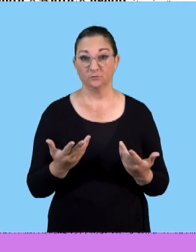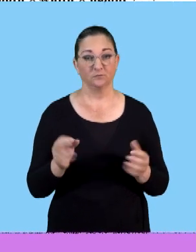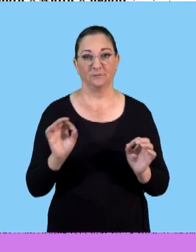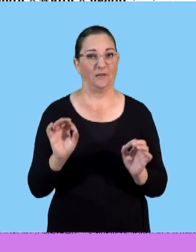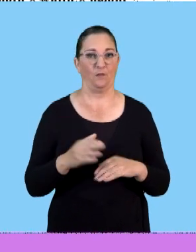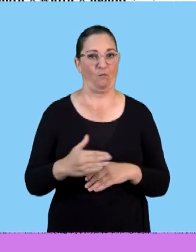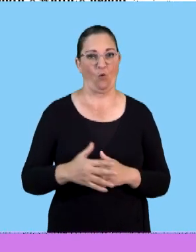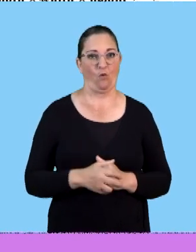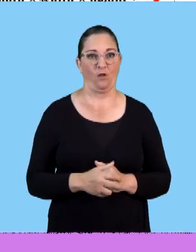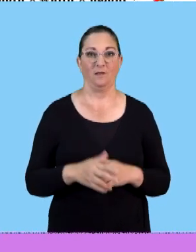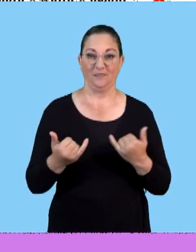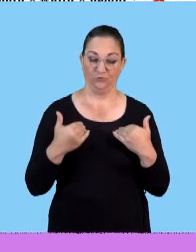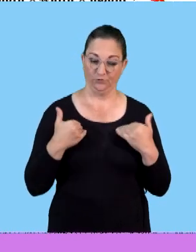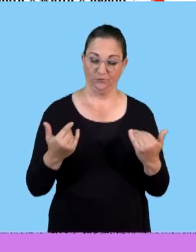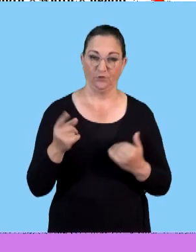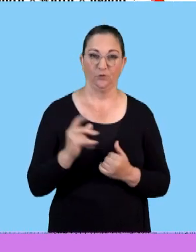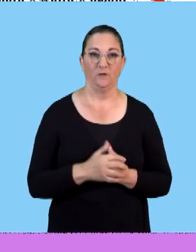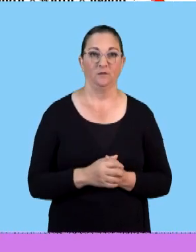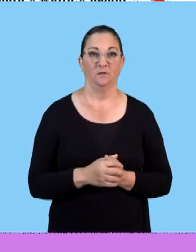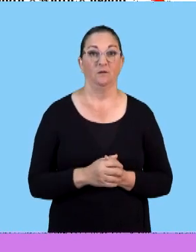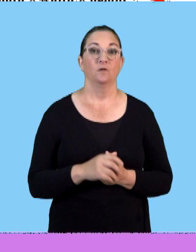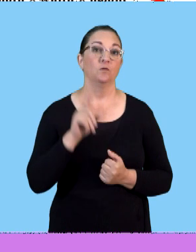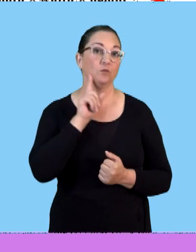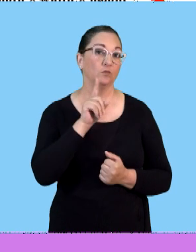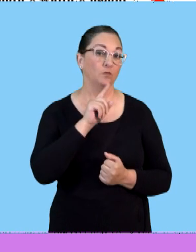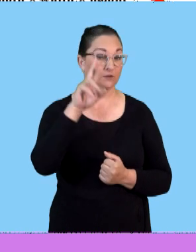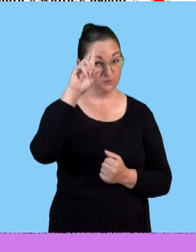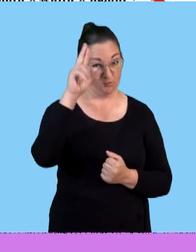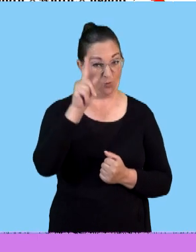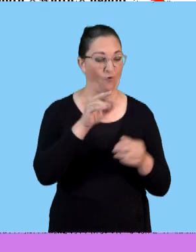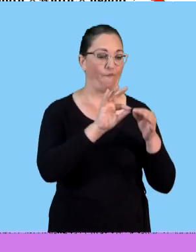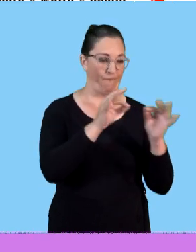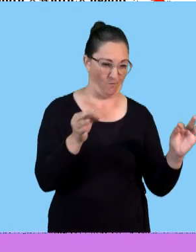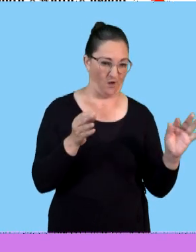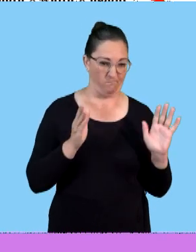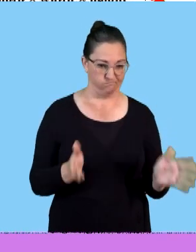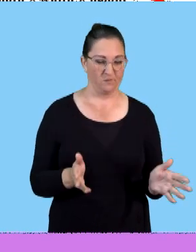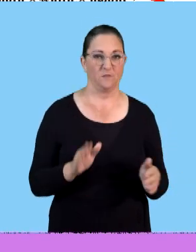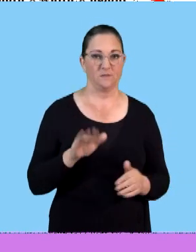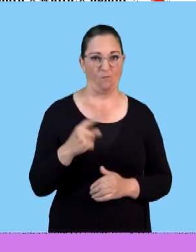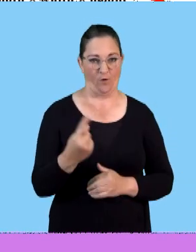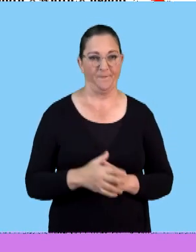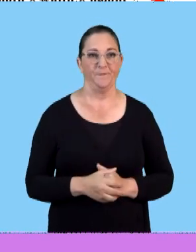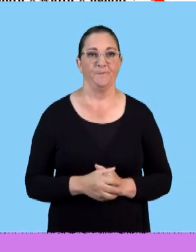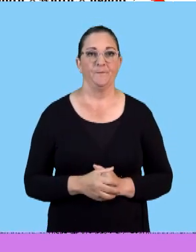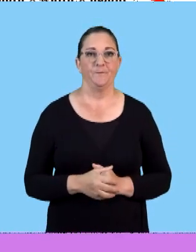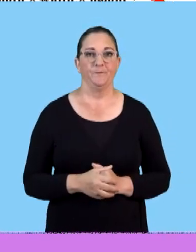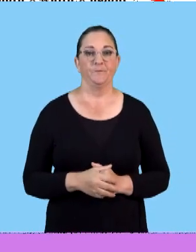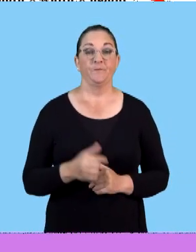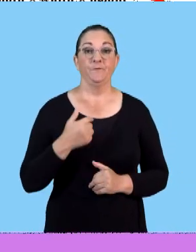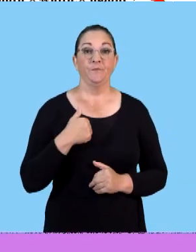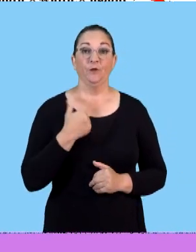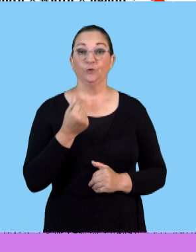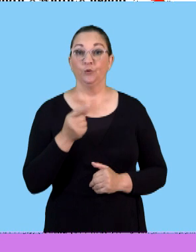nothing. Here, what is our starting point? Always remember step 1, formula. Okay, so what will I do